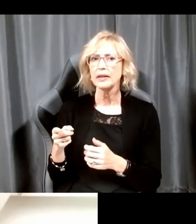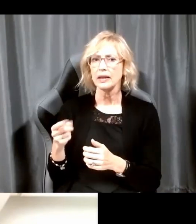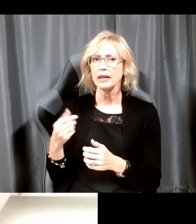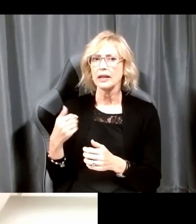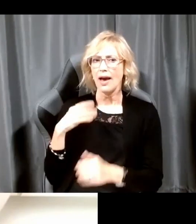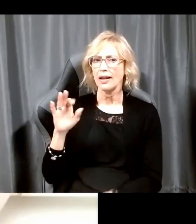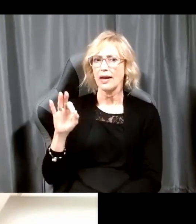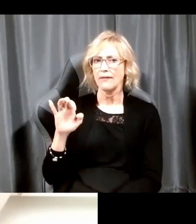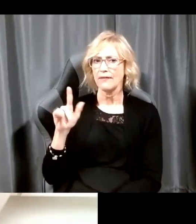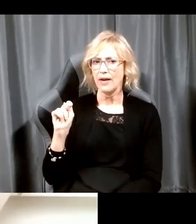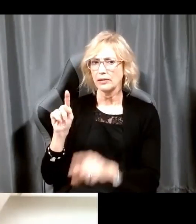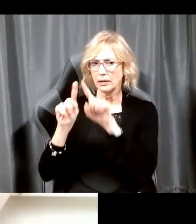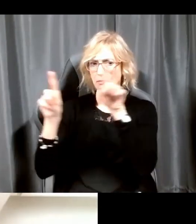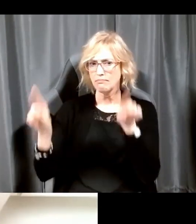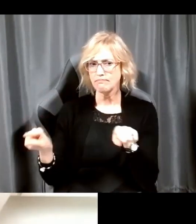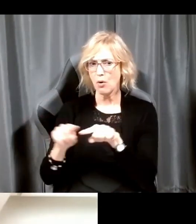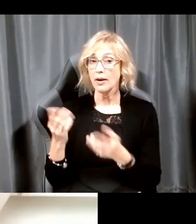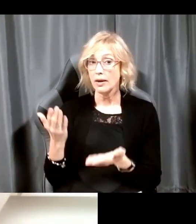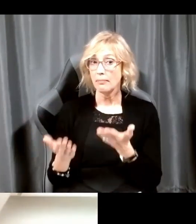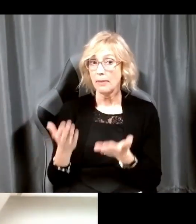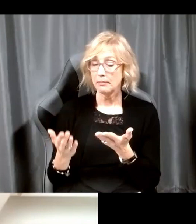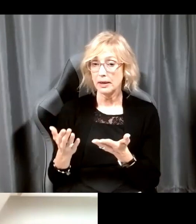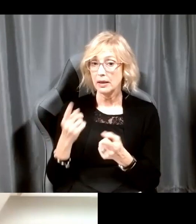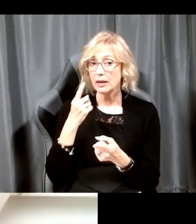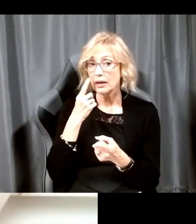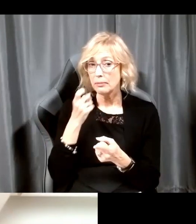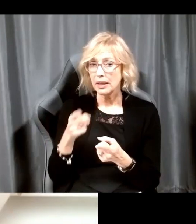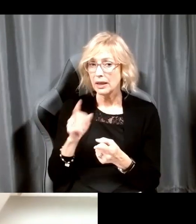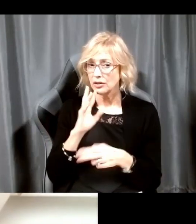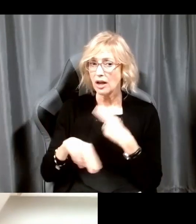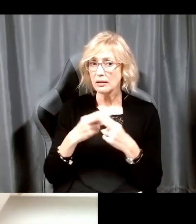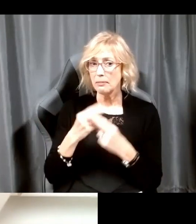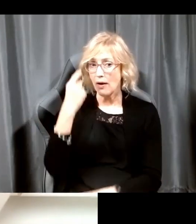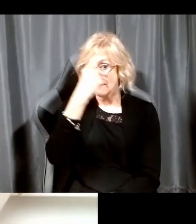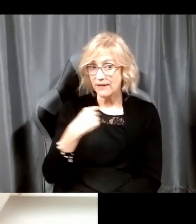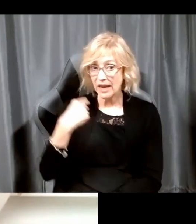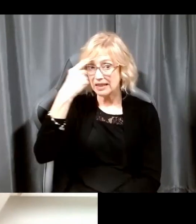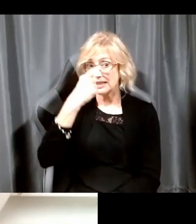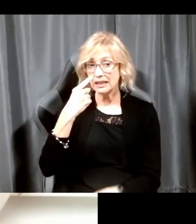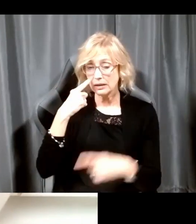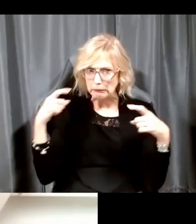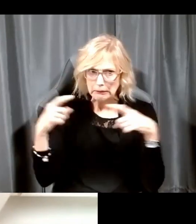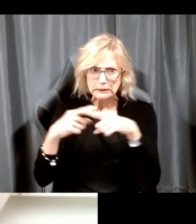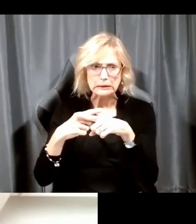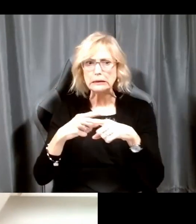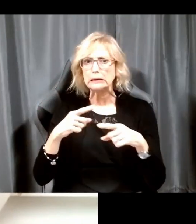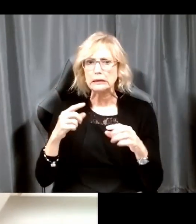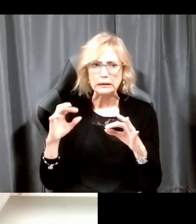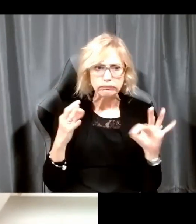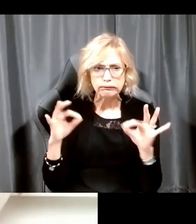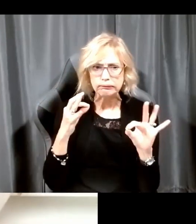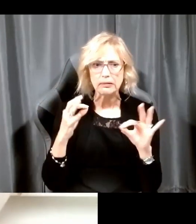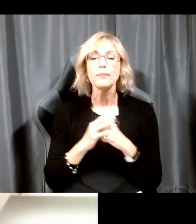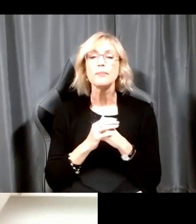board, maybe because you talked a little bit about how faces are very, very complex and visually distracting. So when